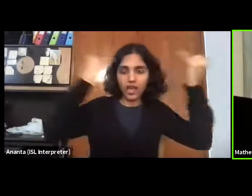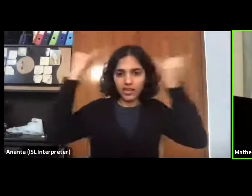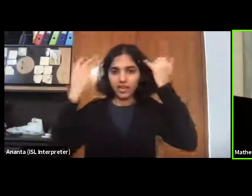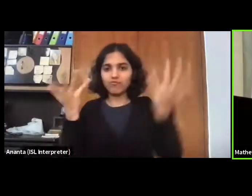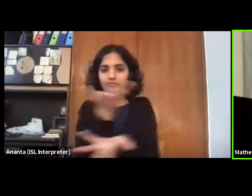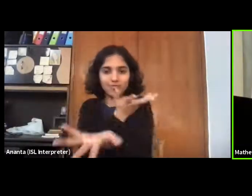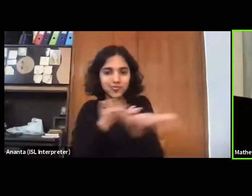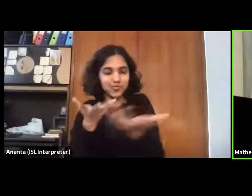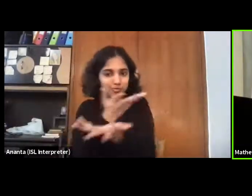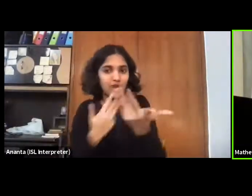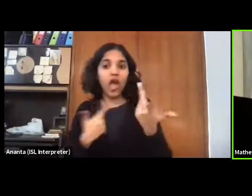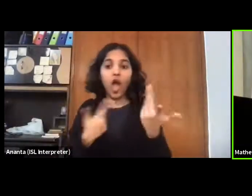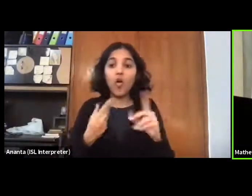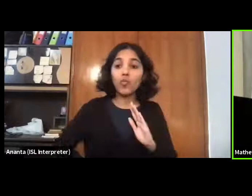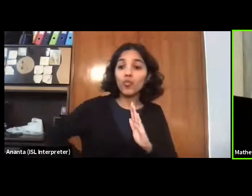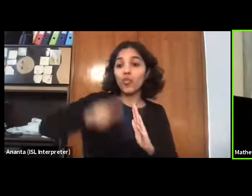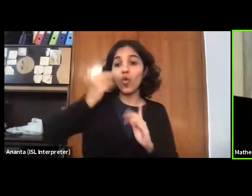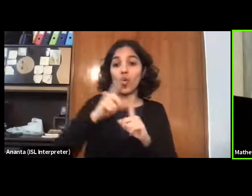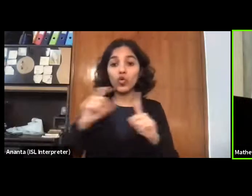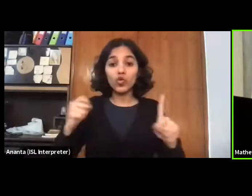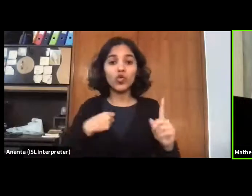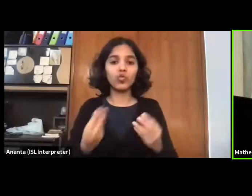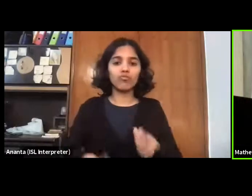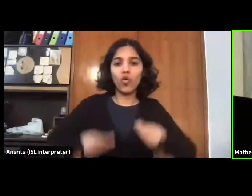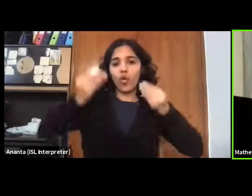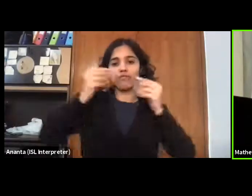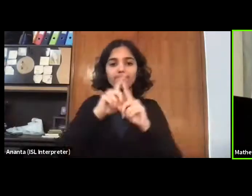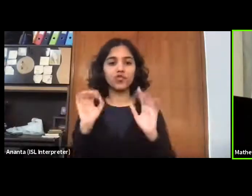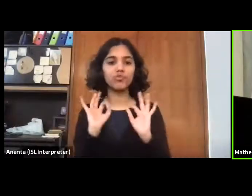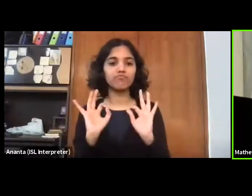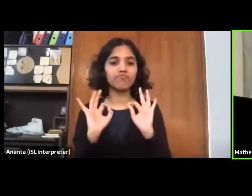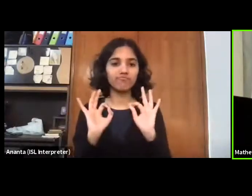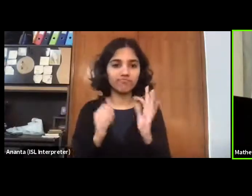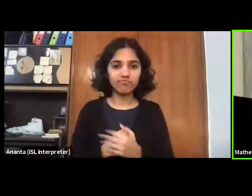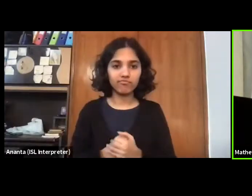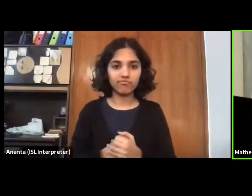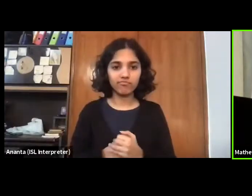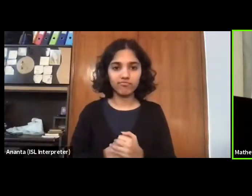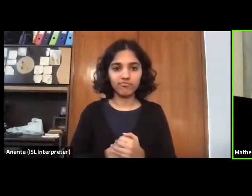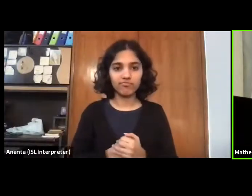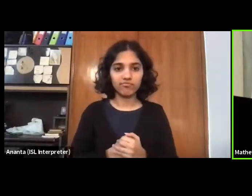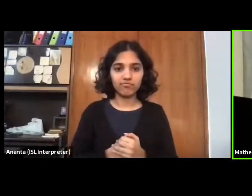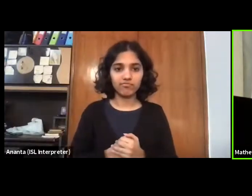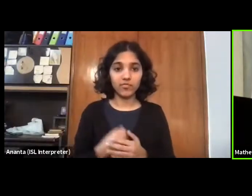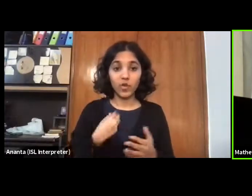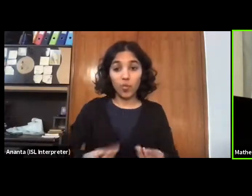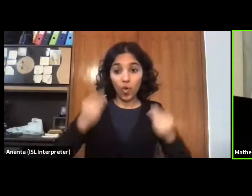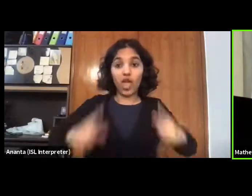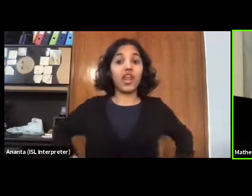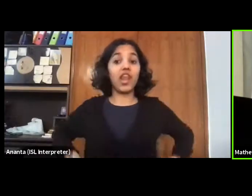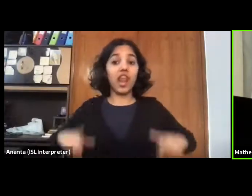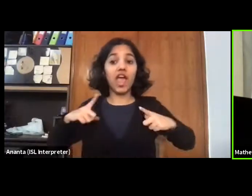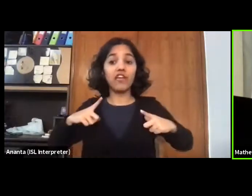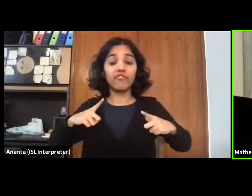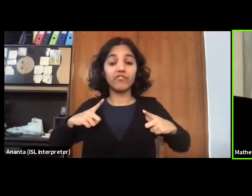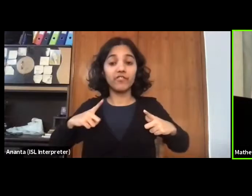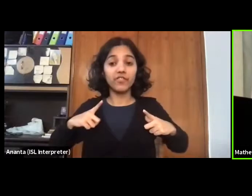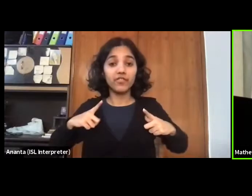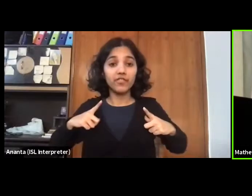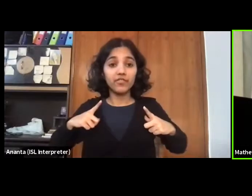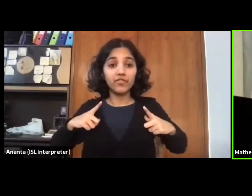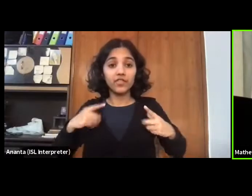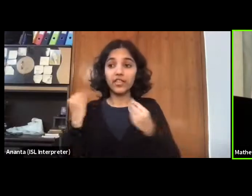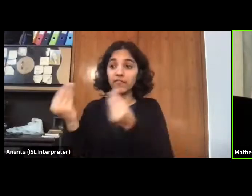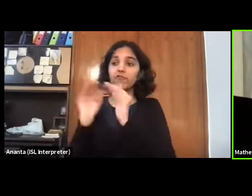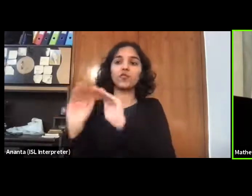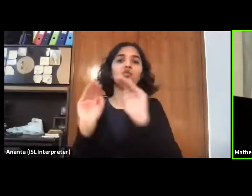we can do more than what we are planning, so that more lives are actually